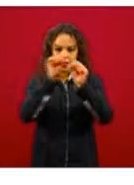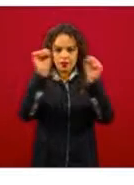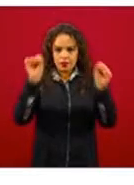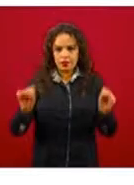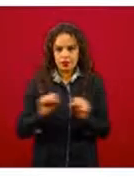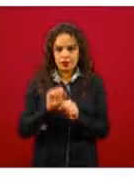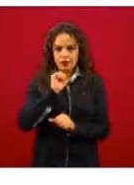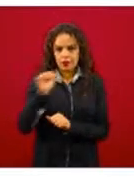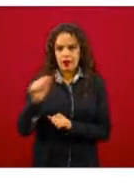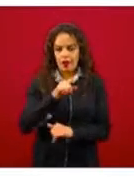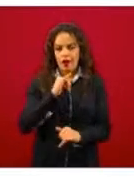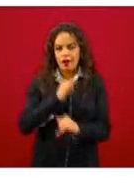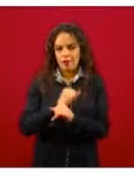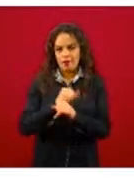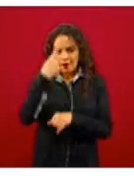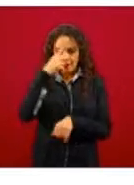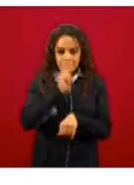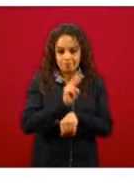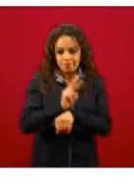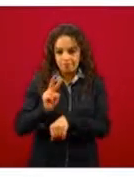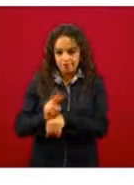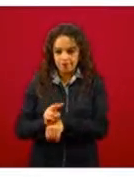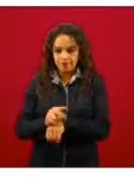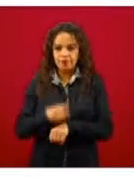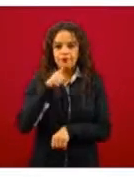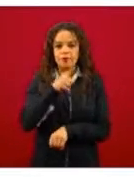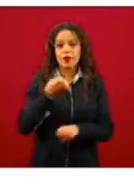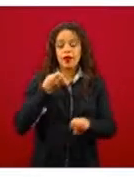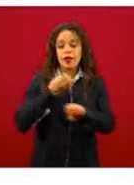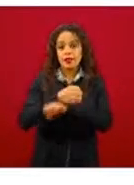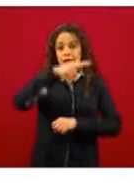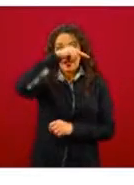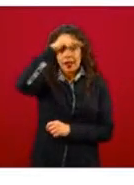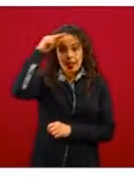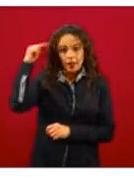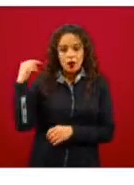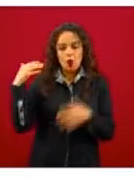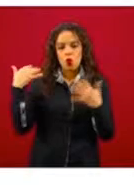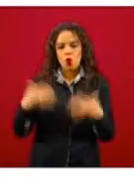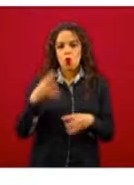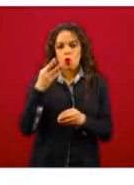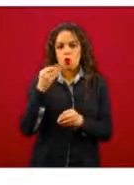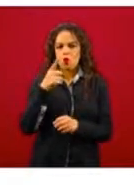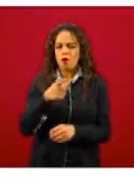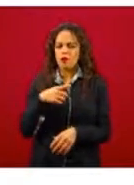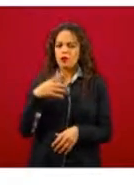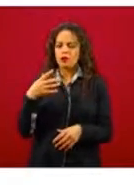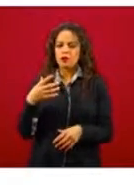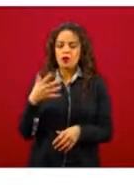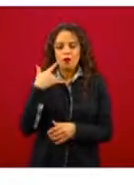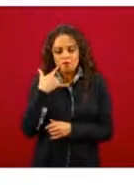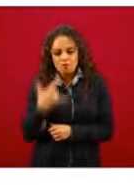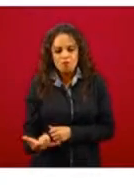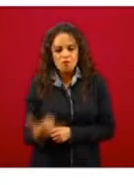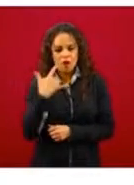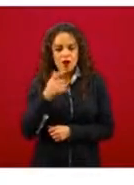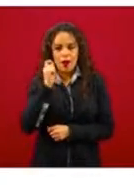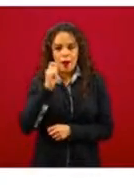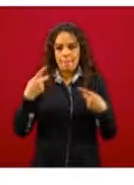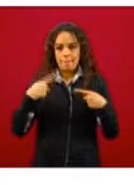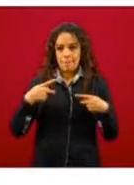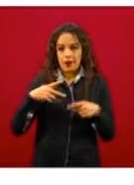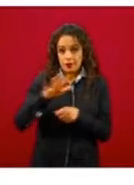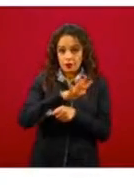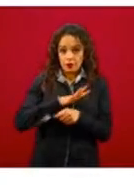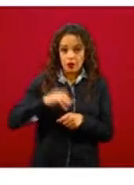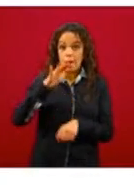in the different operating systems that are being surveilled. And in Nayarit, after many, many efforts